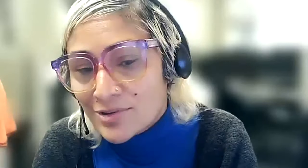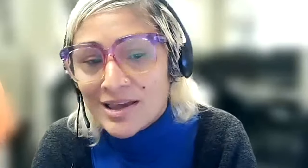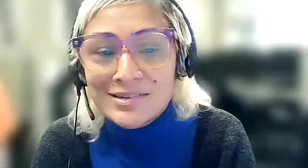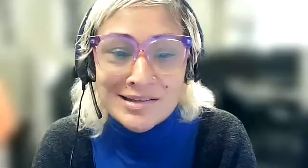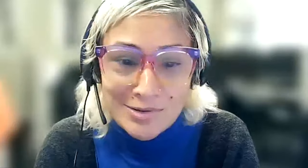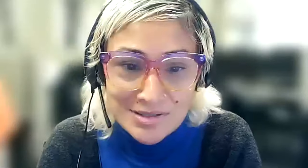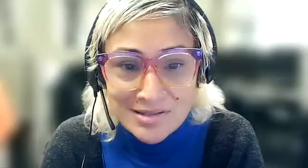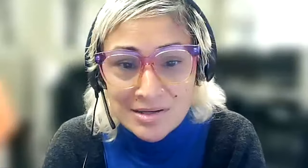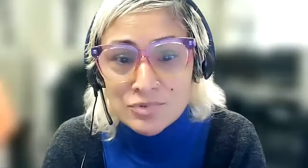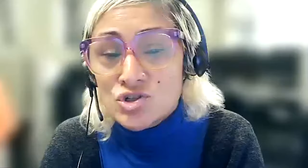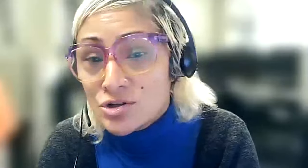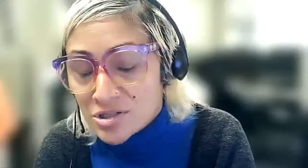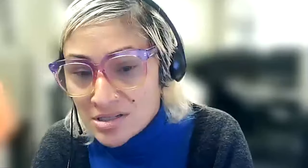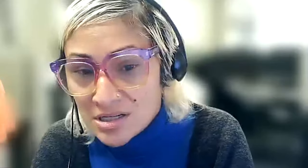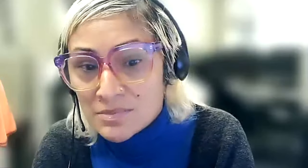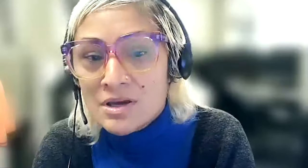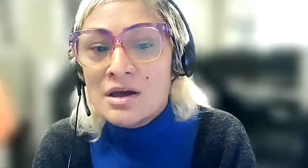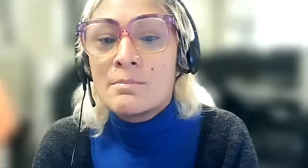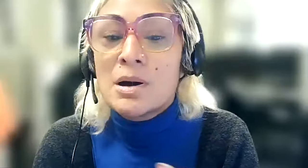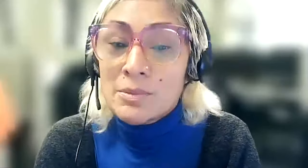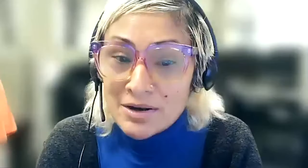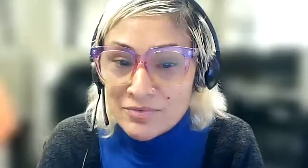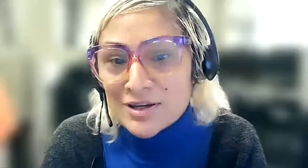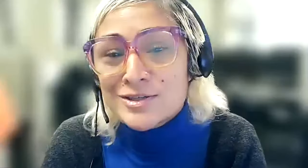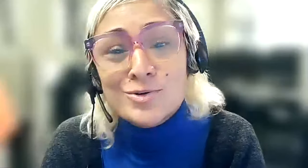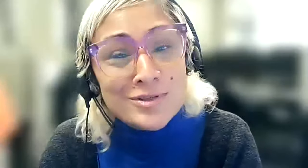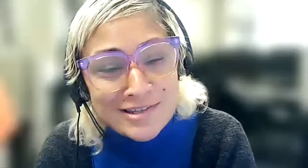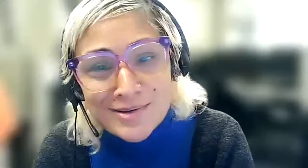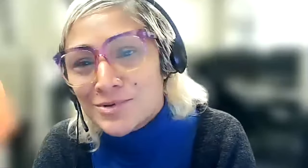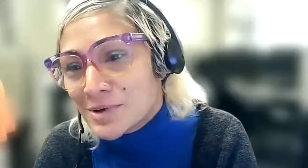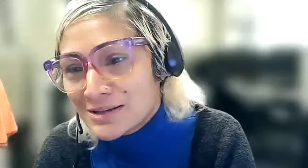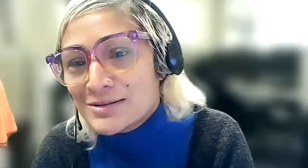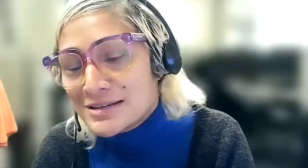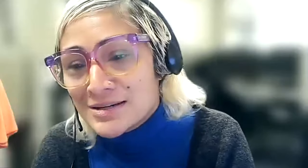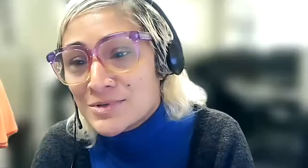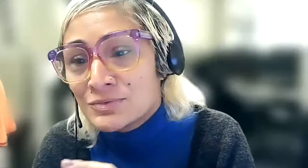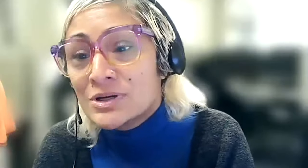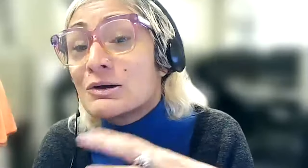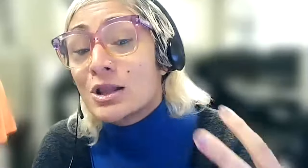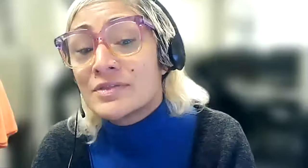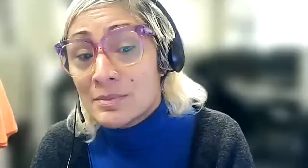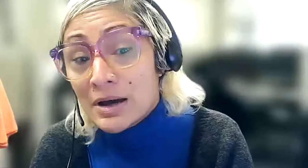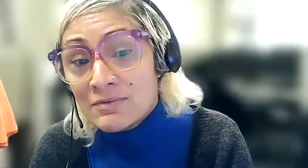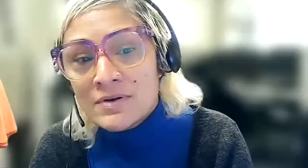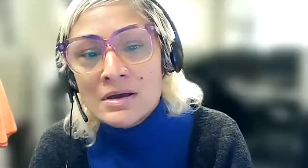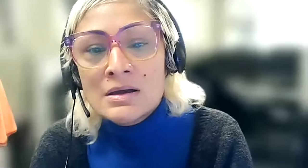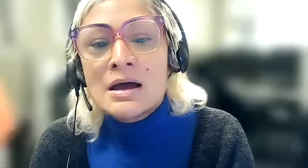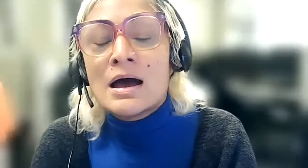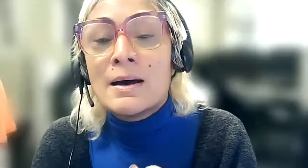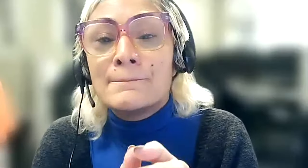housing, housing access and housing systems or shelter systems, public benefits, school systems, criminal legal systems, really all of the